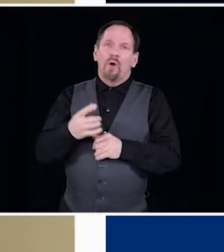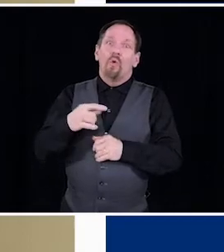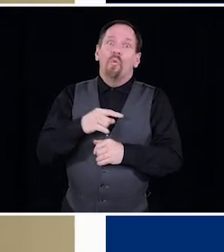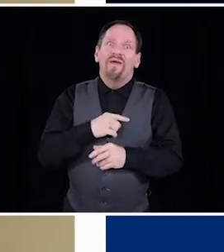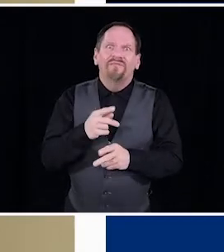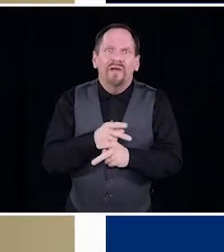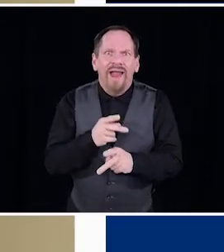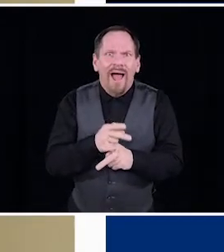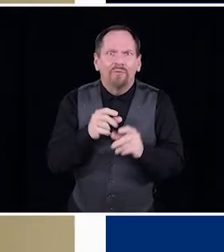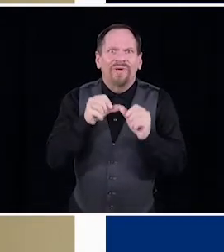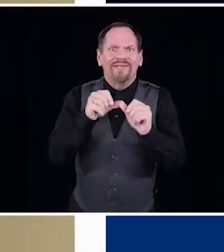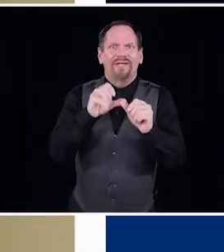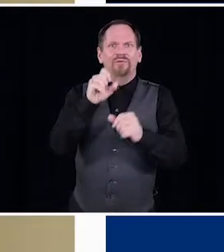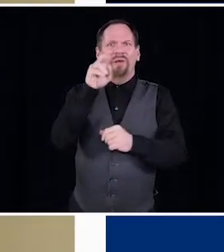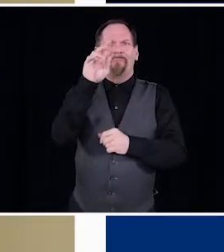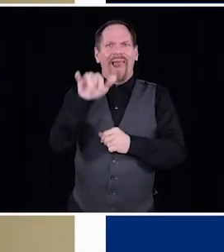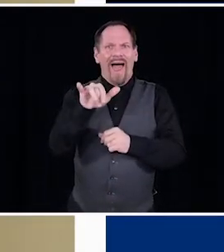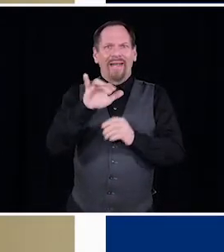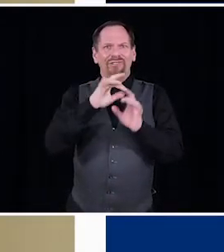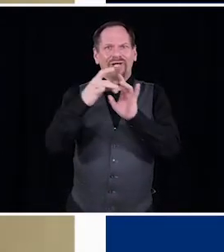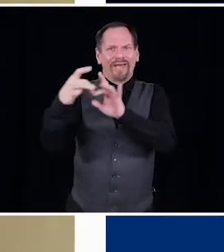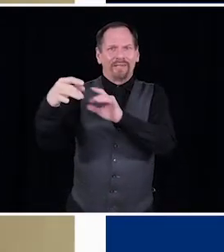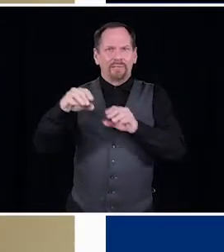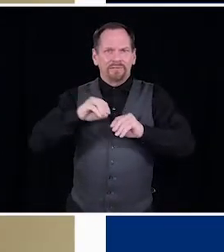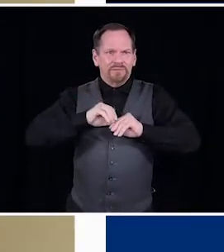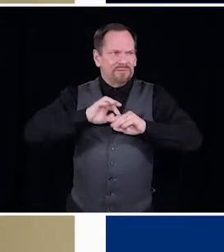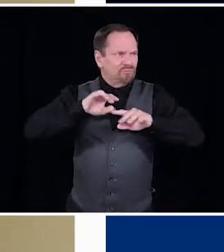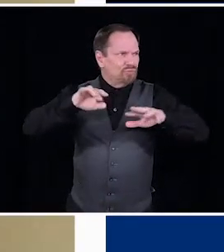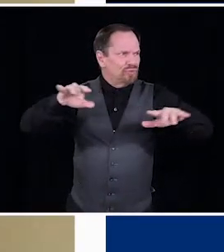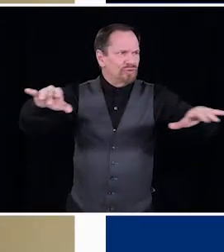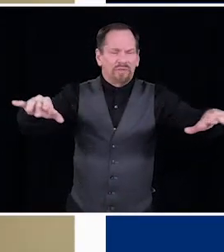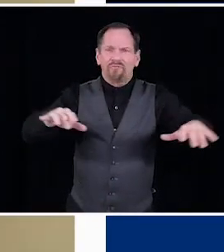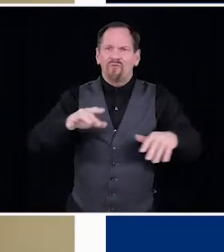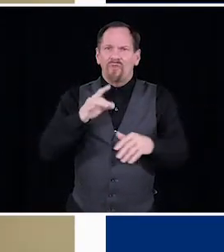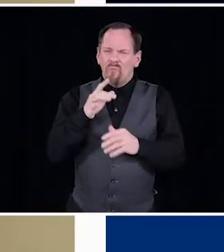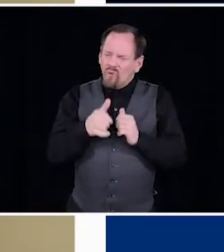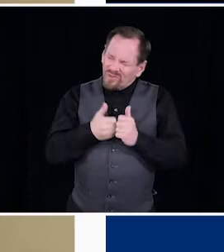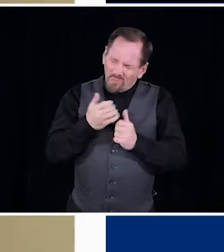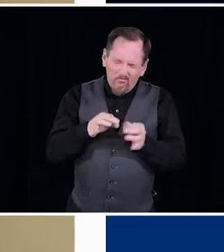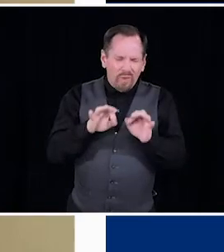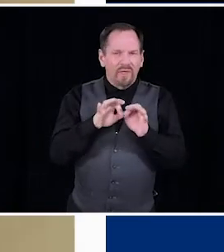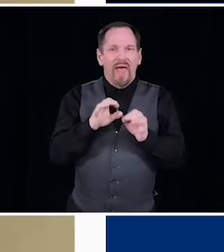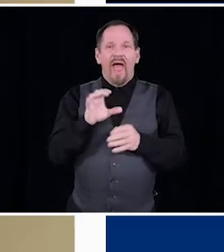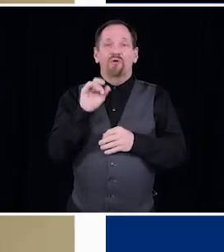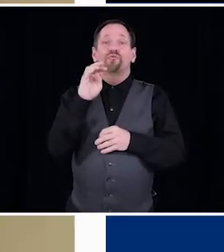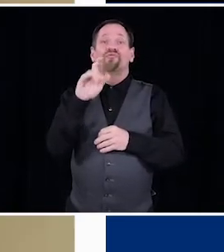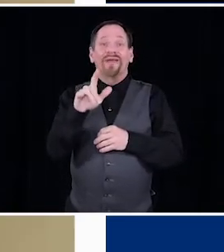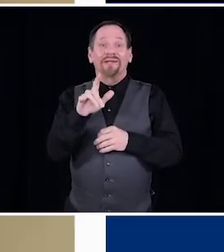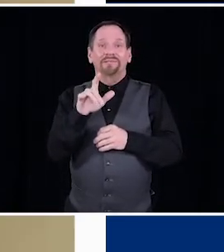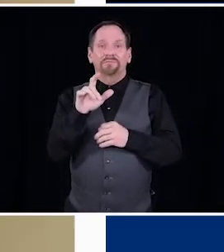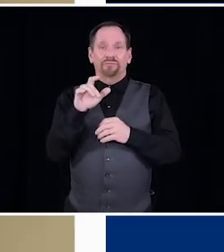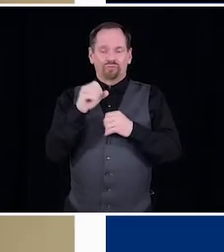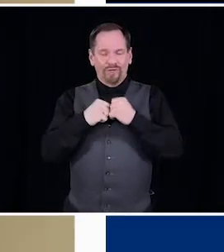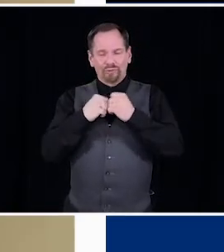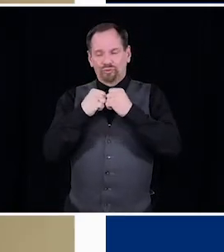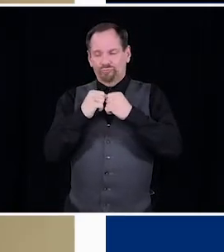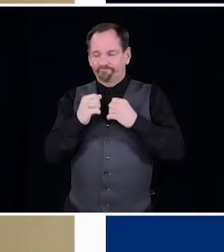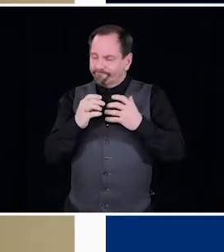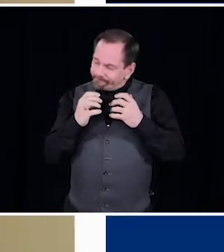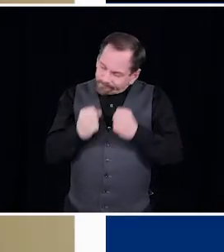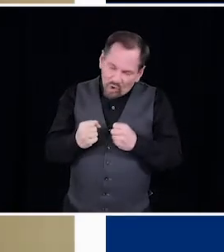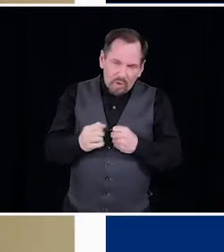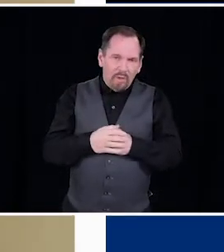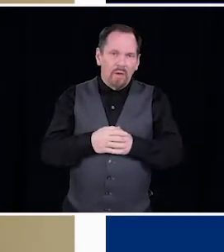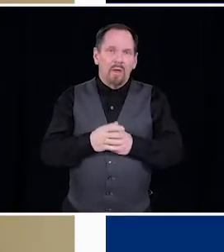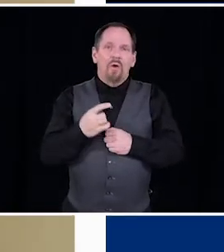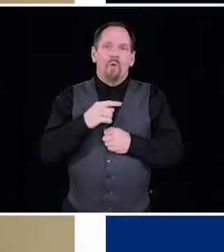most basic necessities and how to keep critical infrastructures safely running. We transitioned fashion